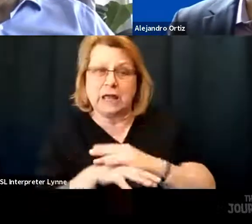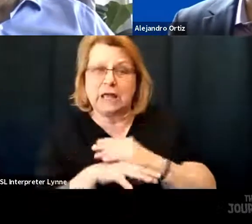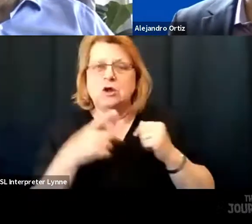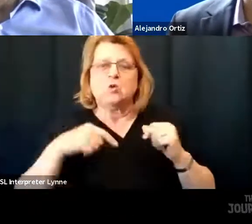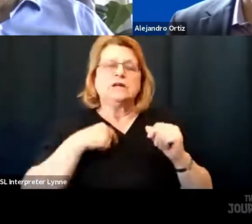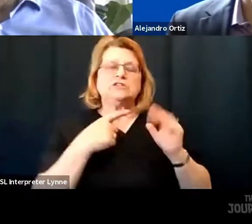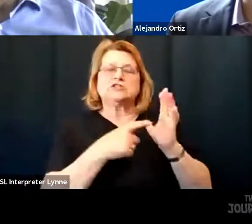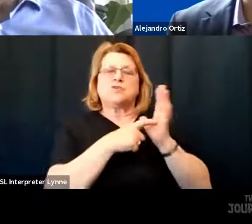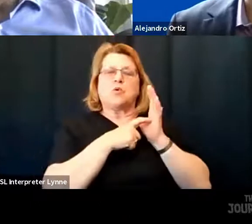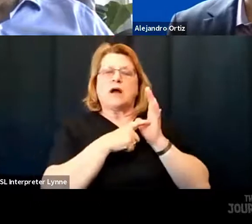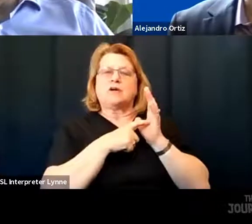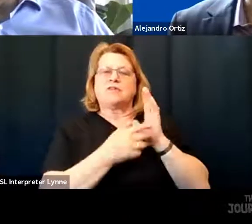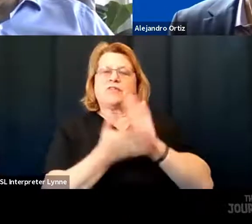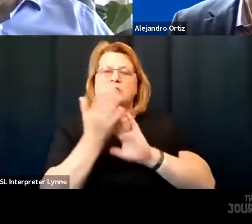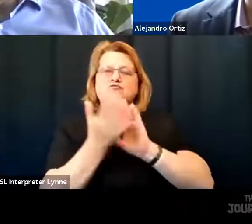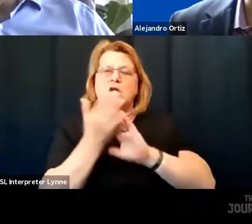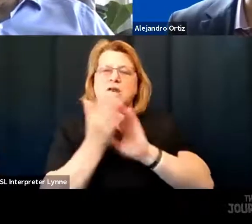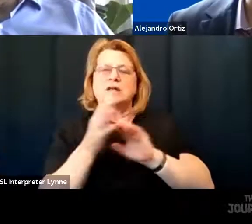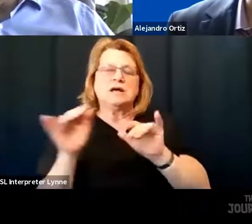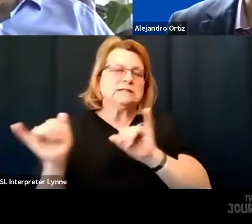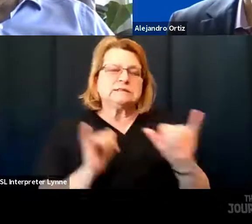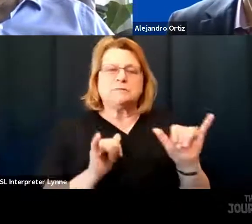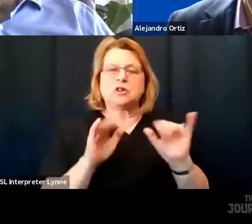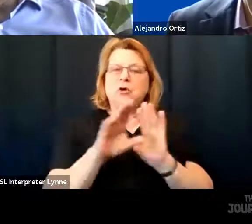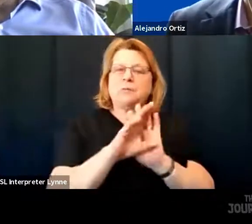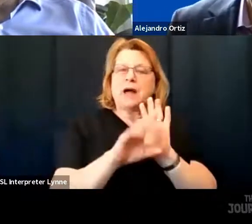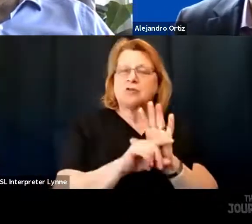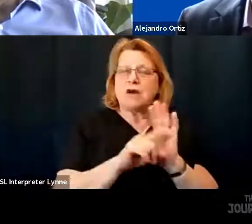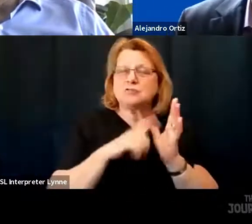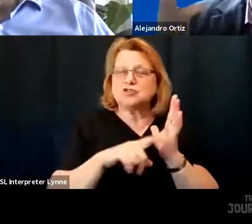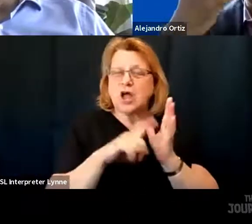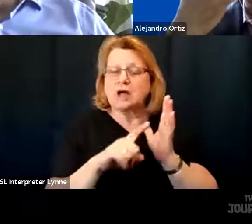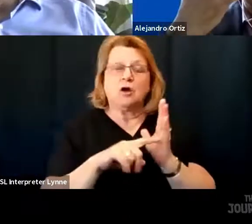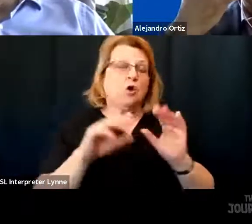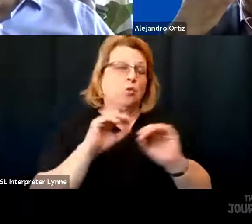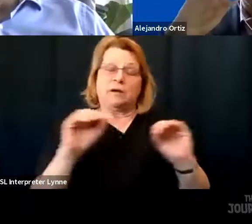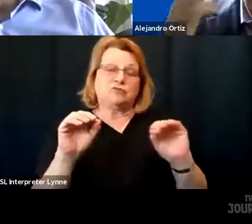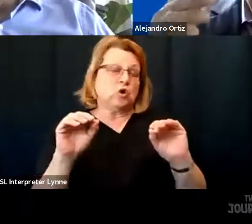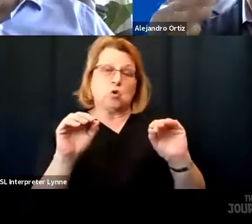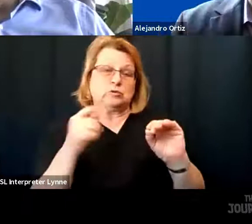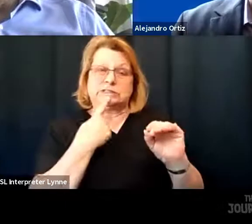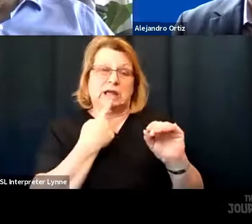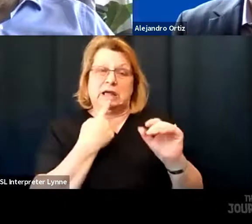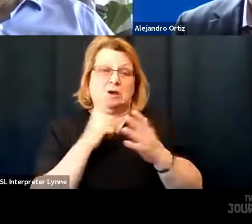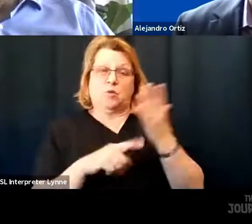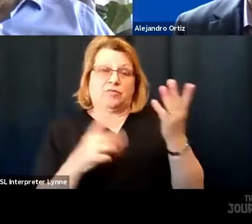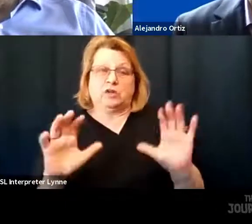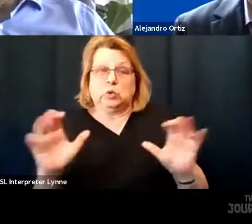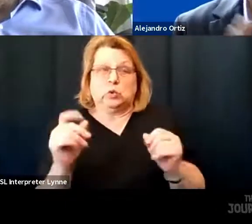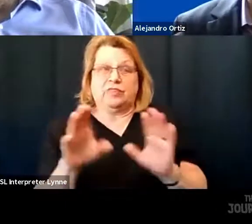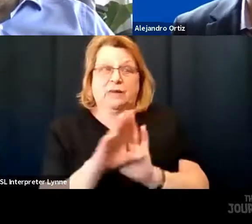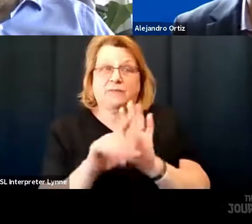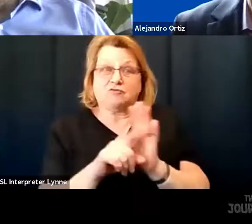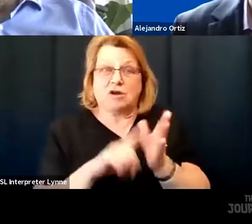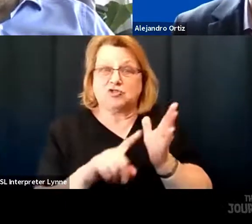that they run a criminal background check. We have no say on whether they act on the results of that check. And one thing to just point out to this audience is